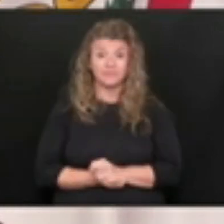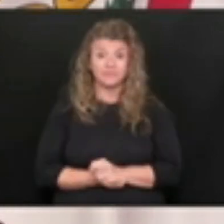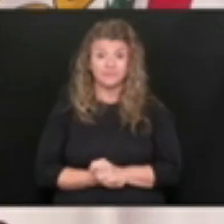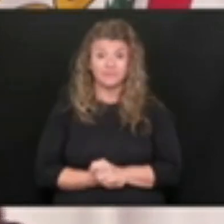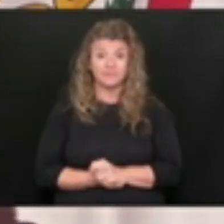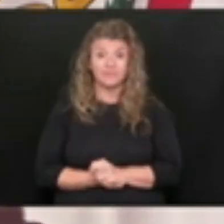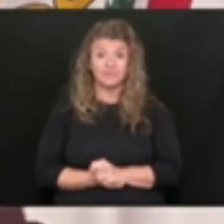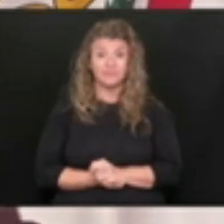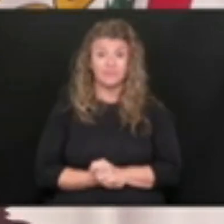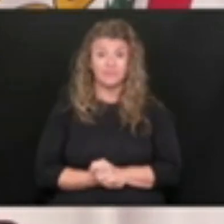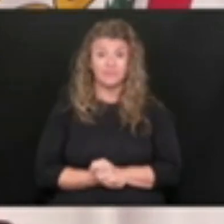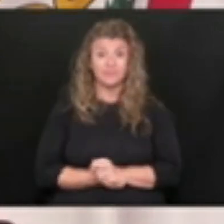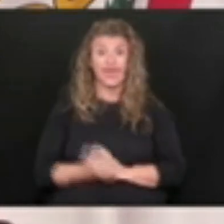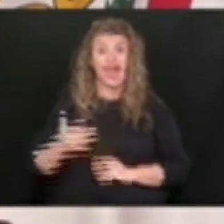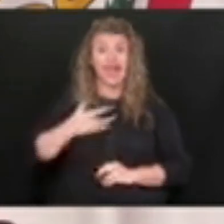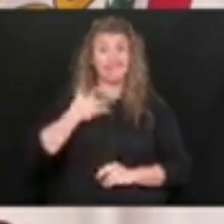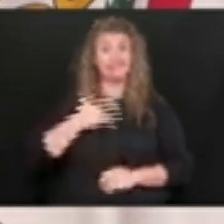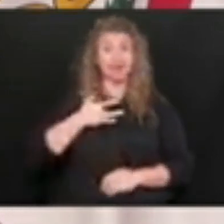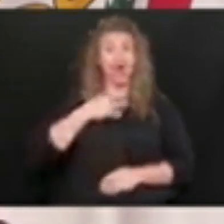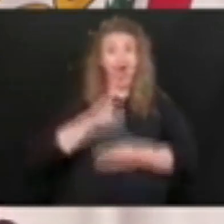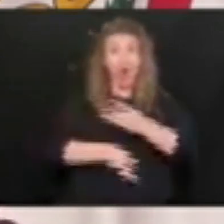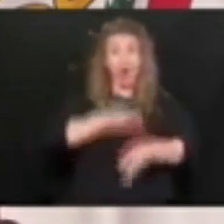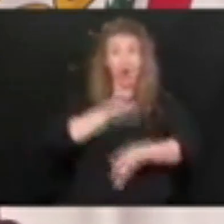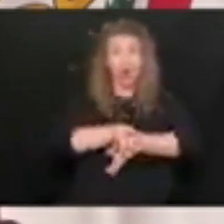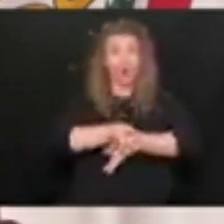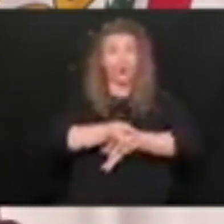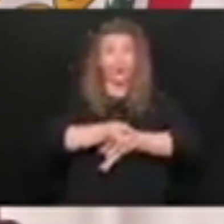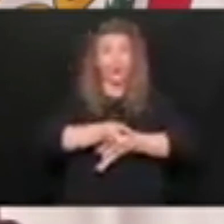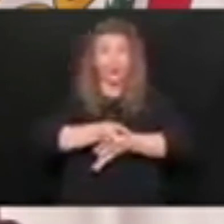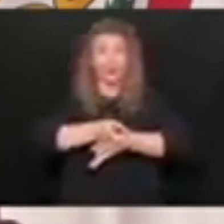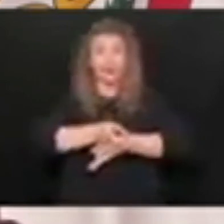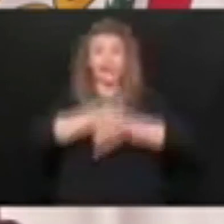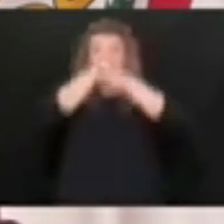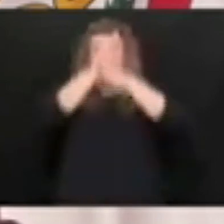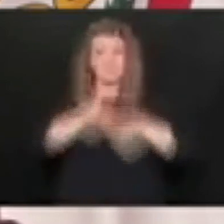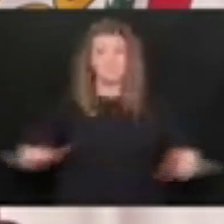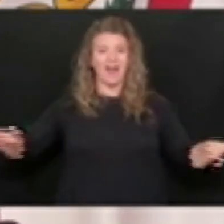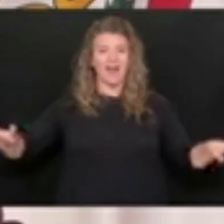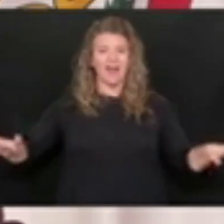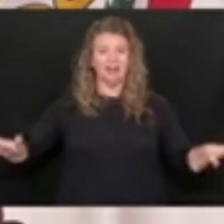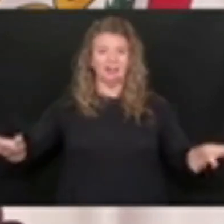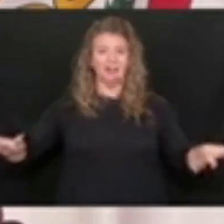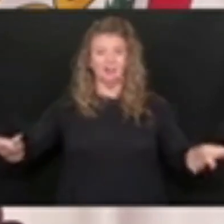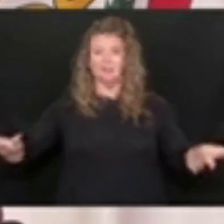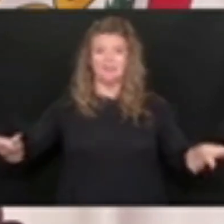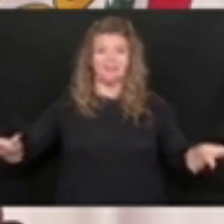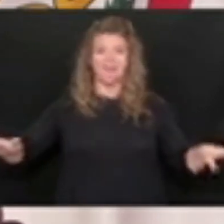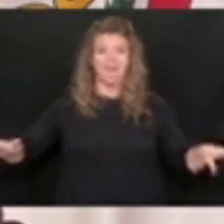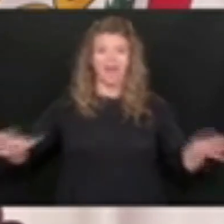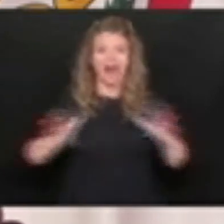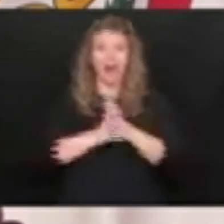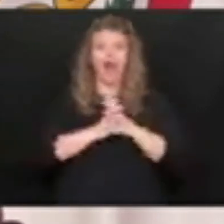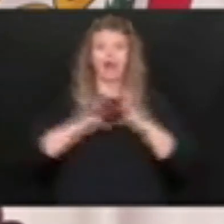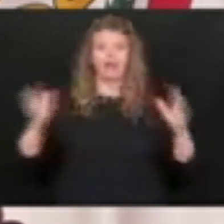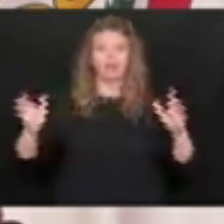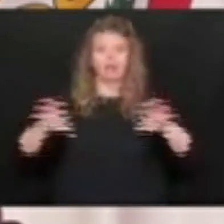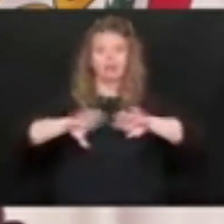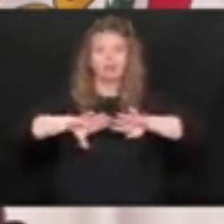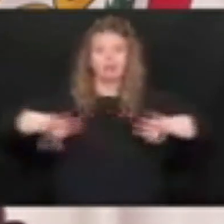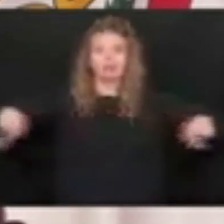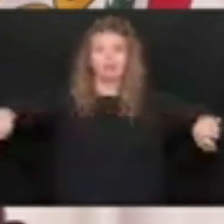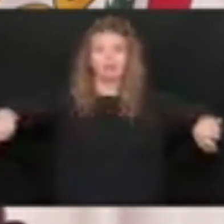I think our nation is divided in way too far away.